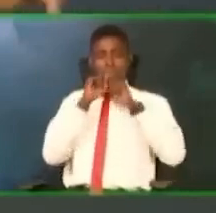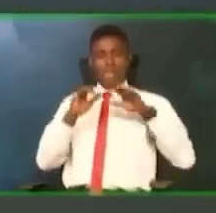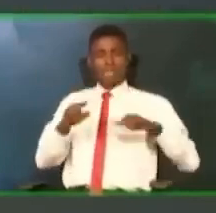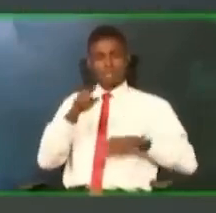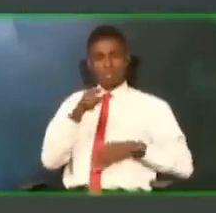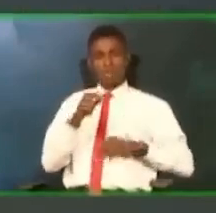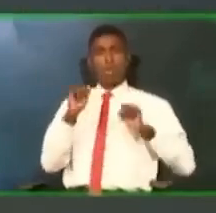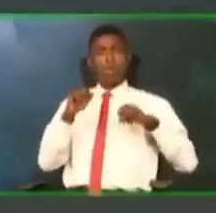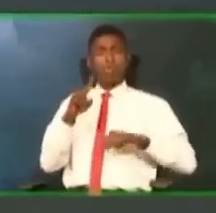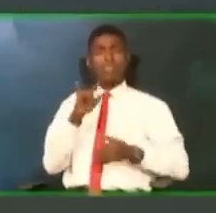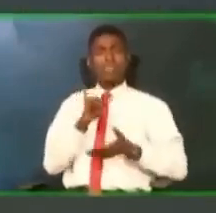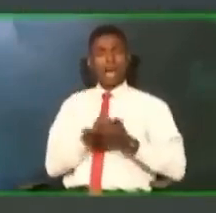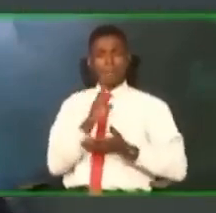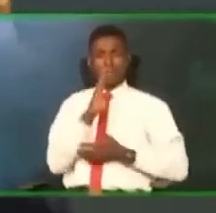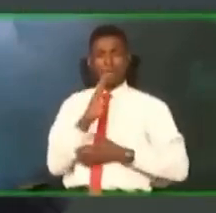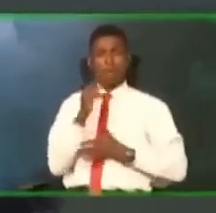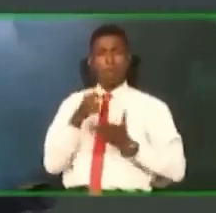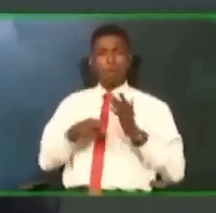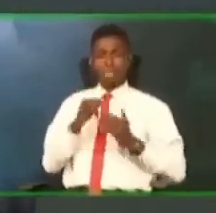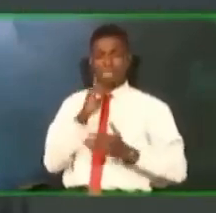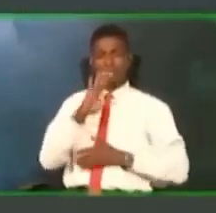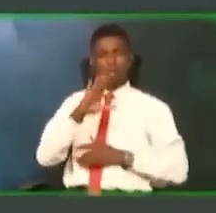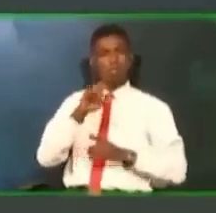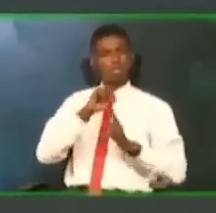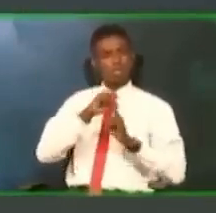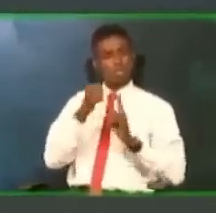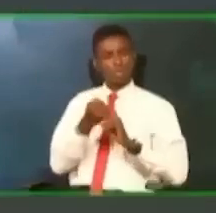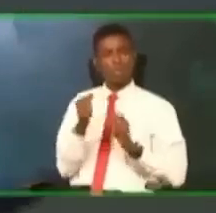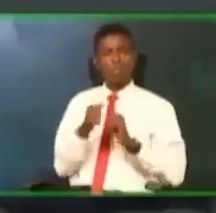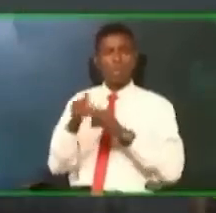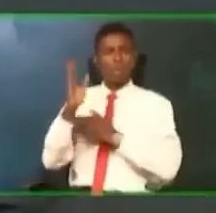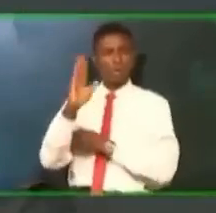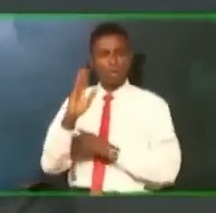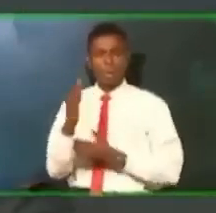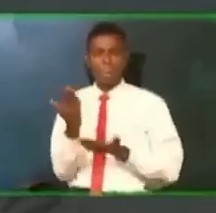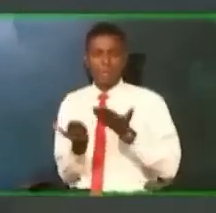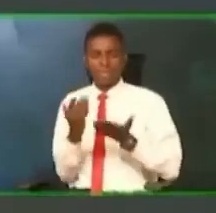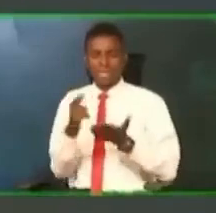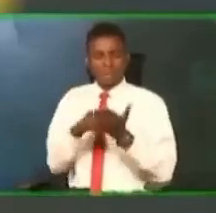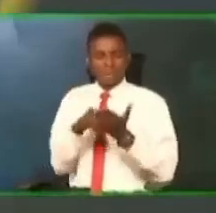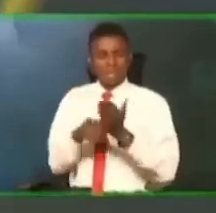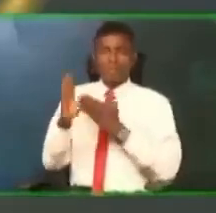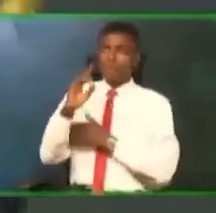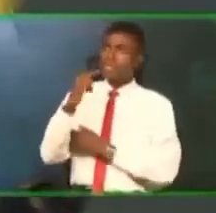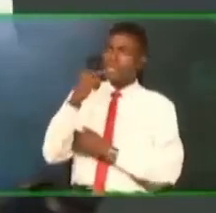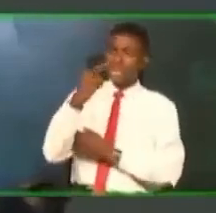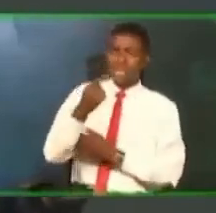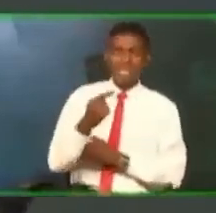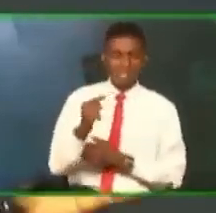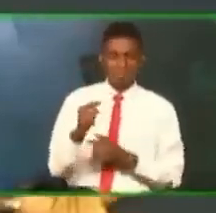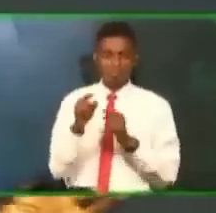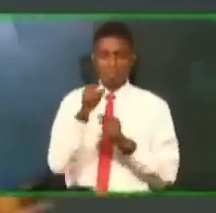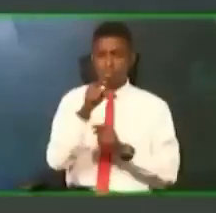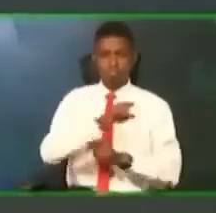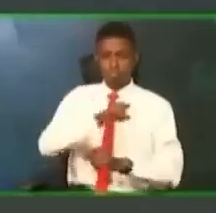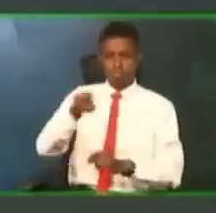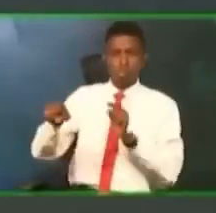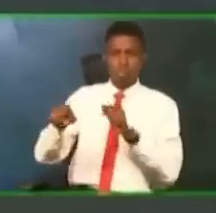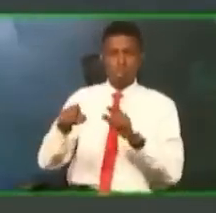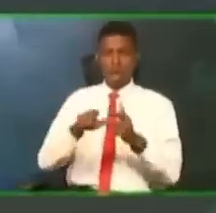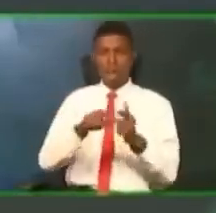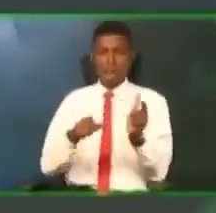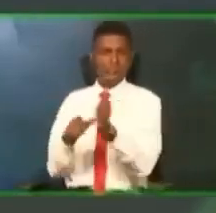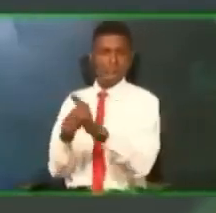situation with God? That there are many times God is saying, listen, the direction is left, but because of the absence of transformation, you